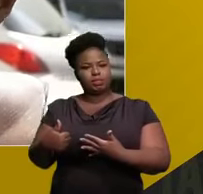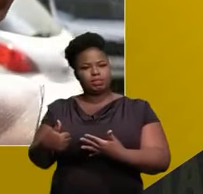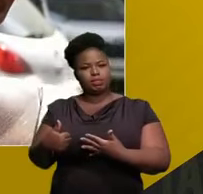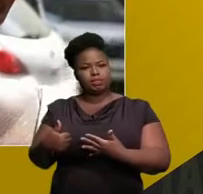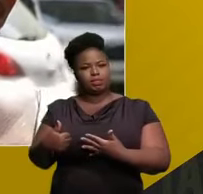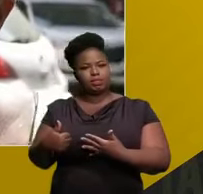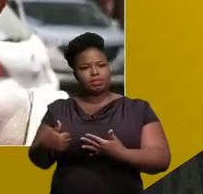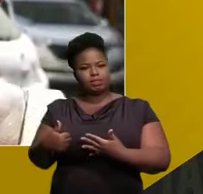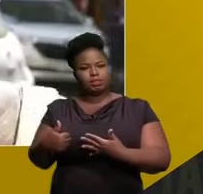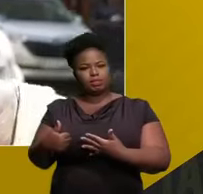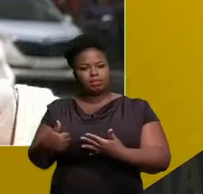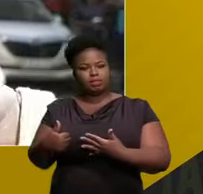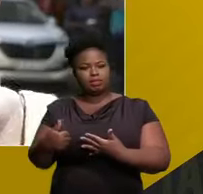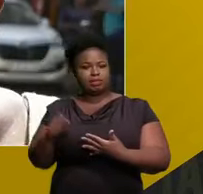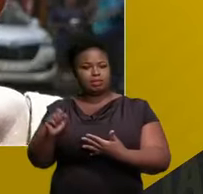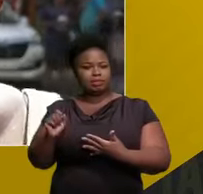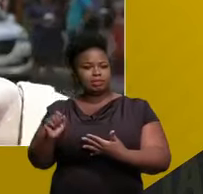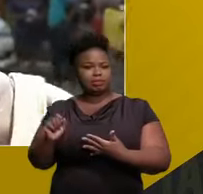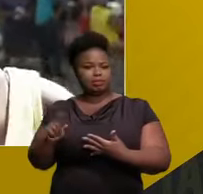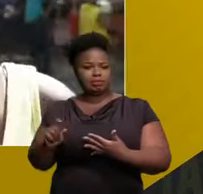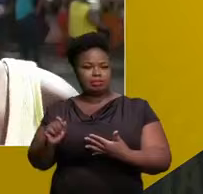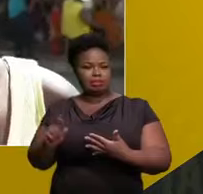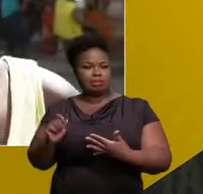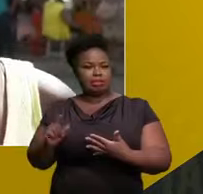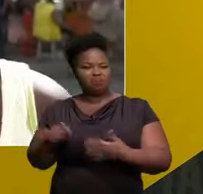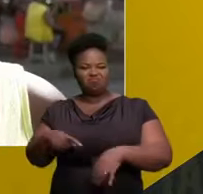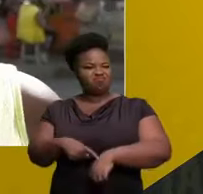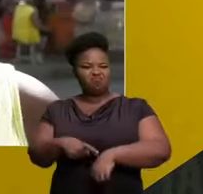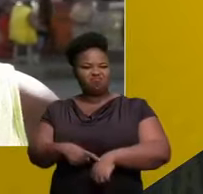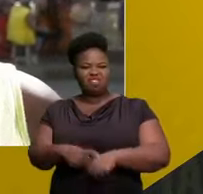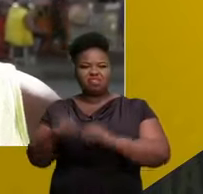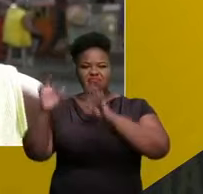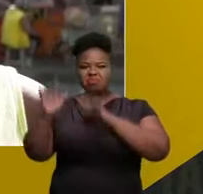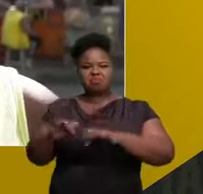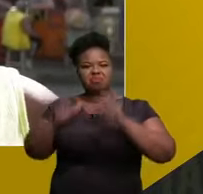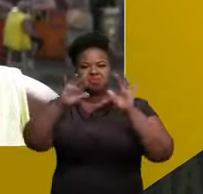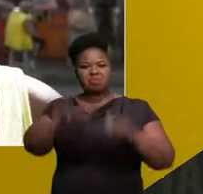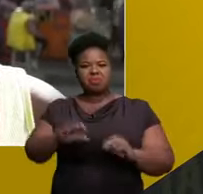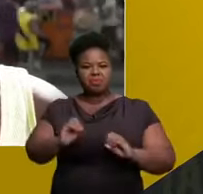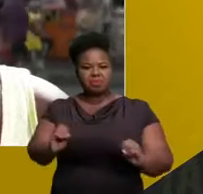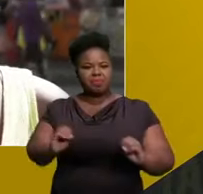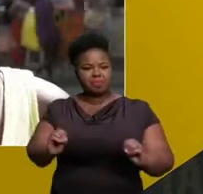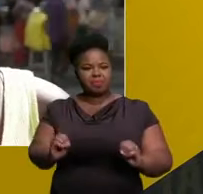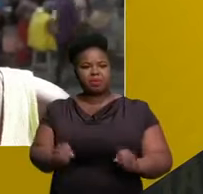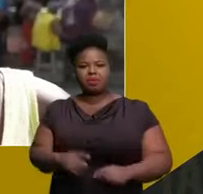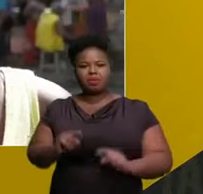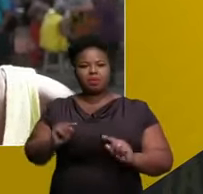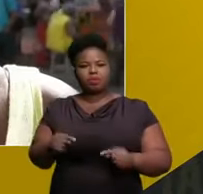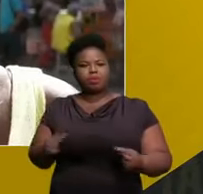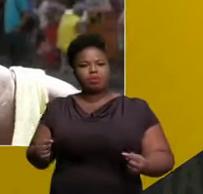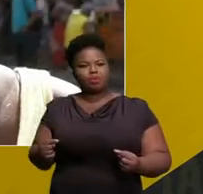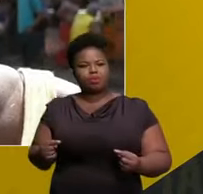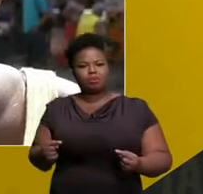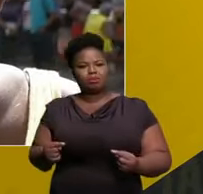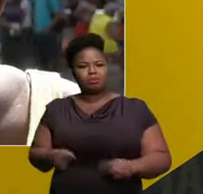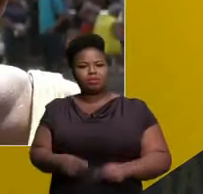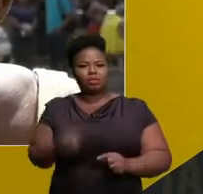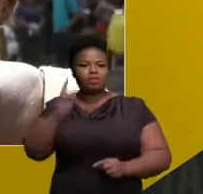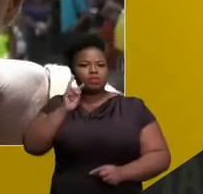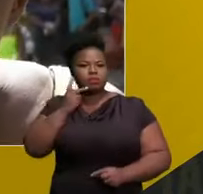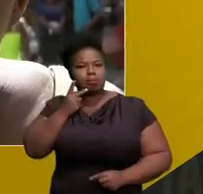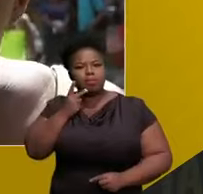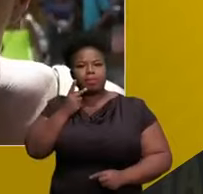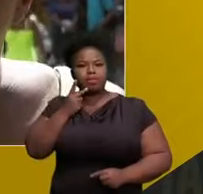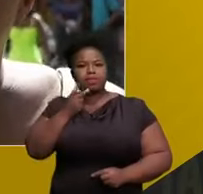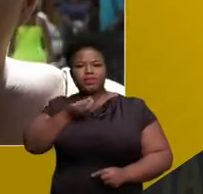2006 that time beyongela mvula kunganethi asikwazi ukulima asikwazi ukuthi senze kanjani